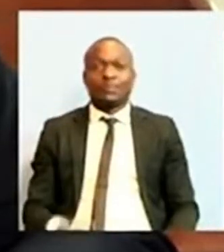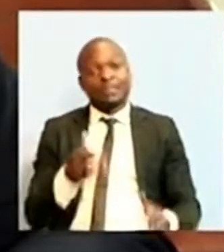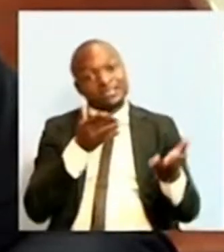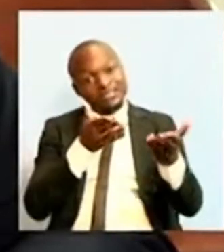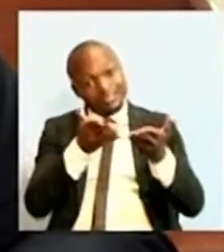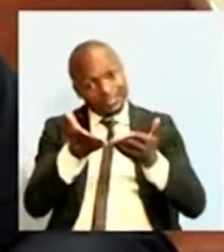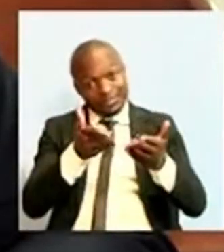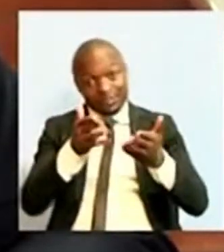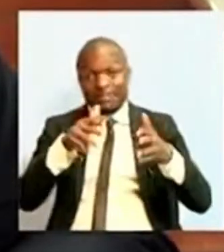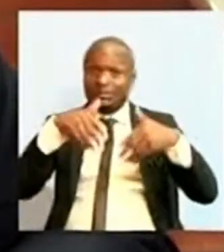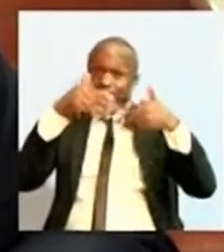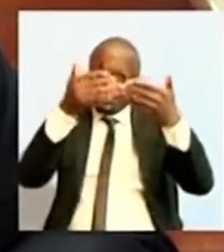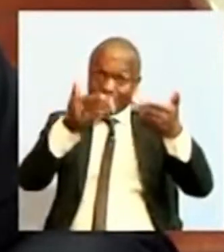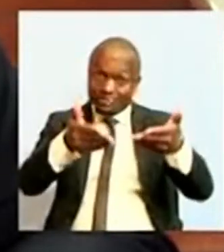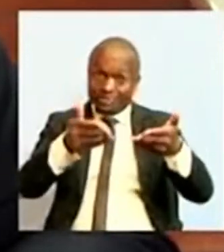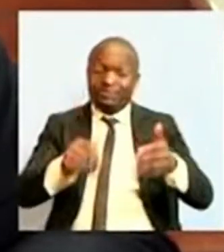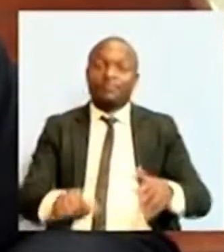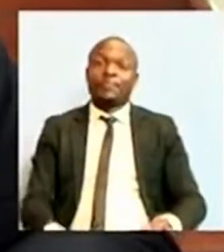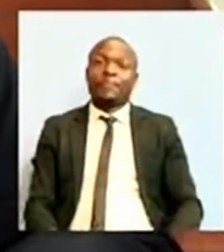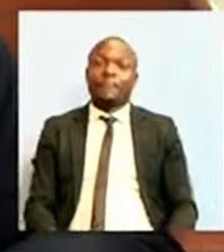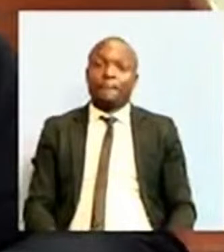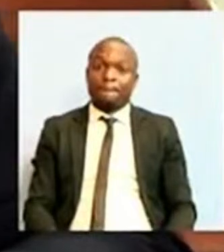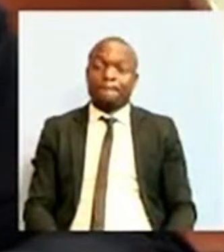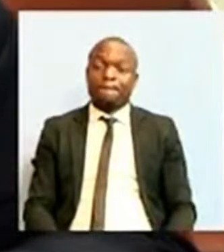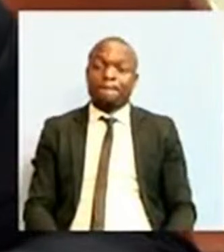service provision.